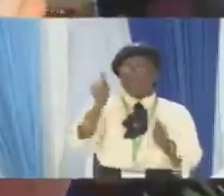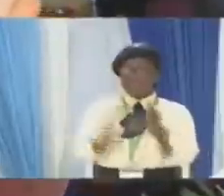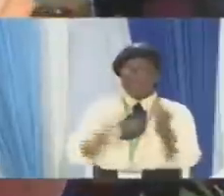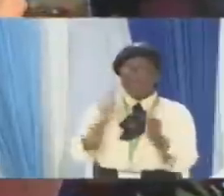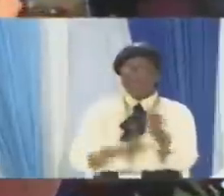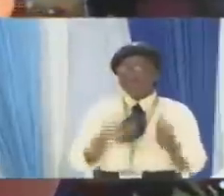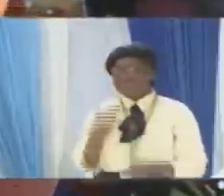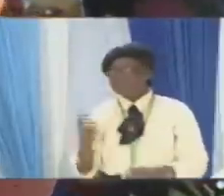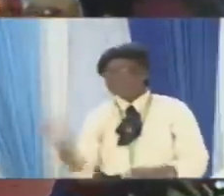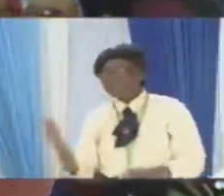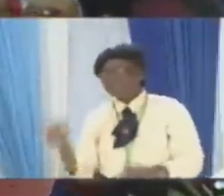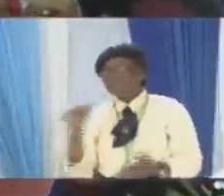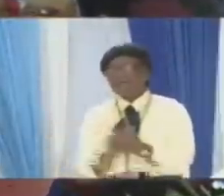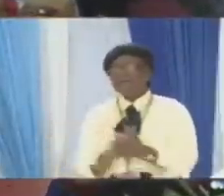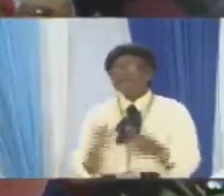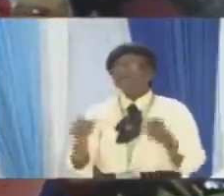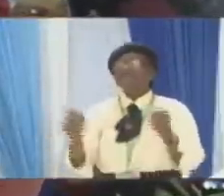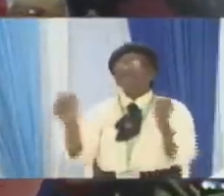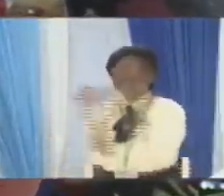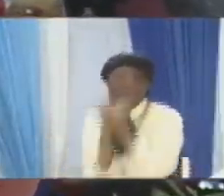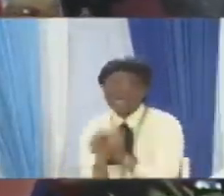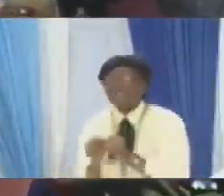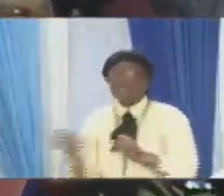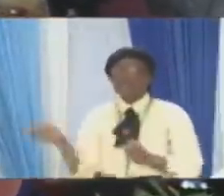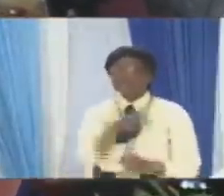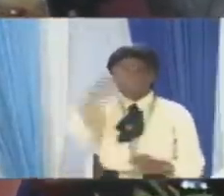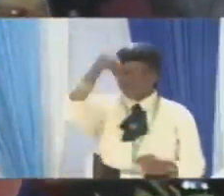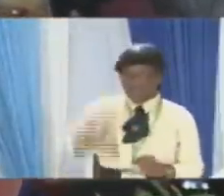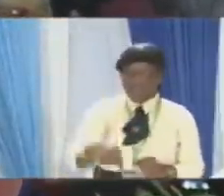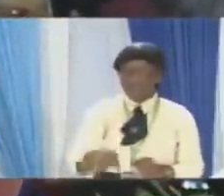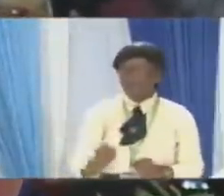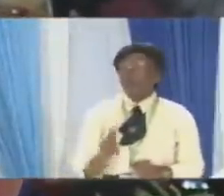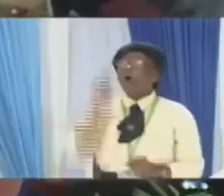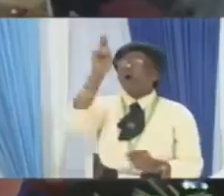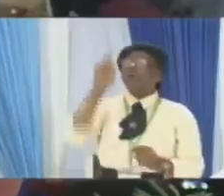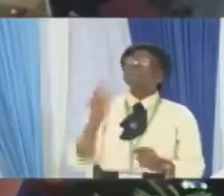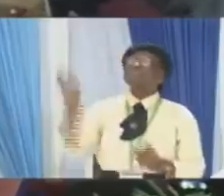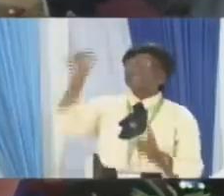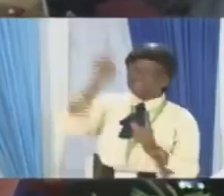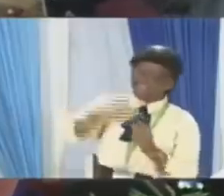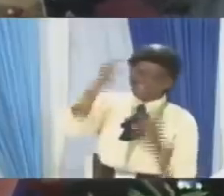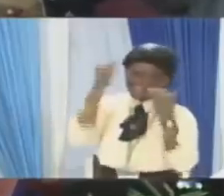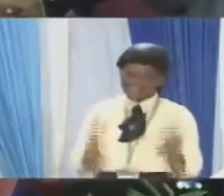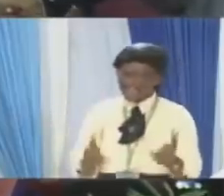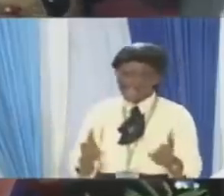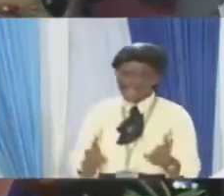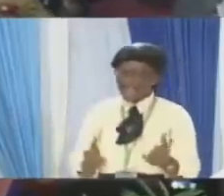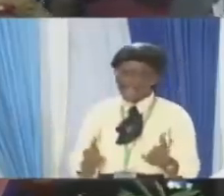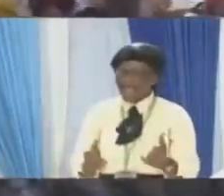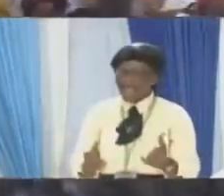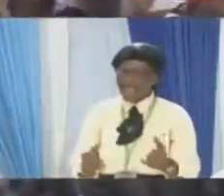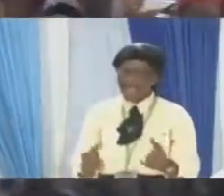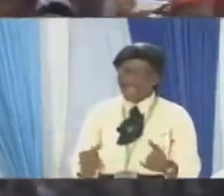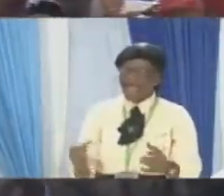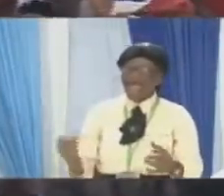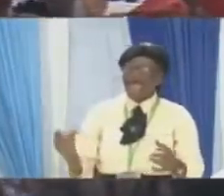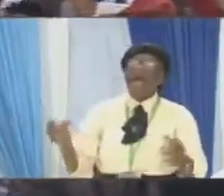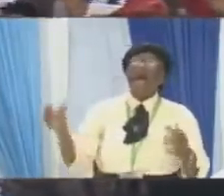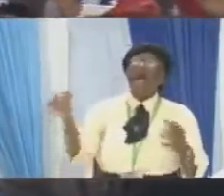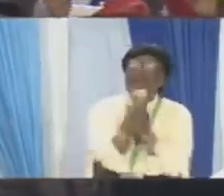Everything that has tied you down up to now, in the name of Jesus, they catch fire.